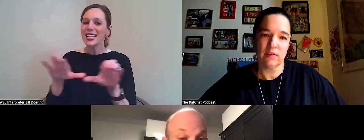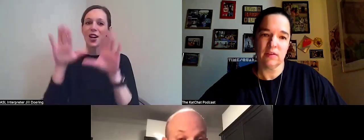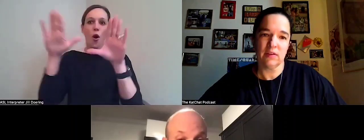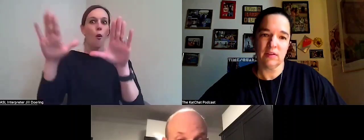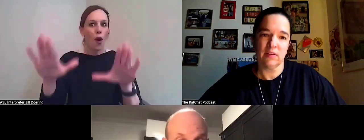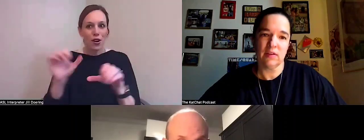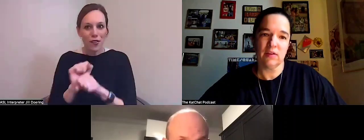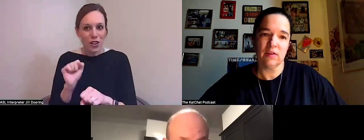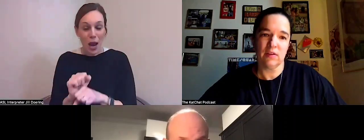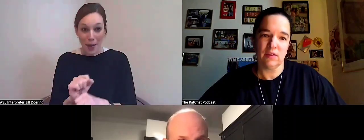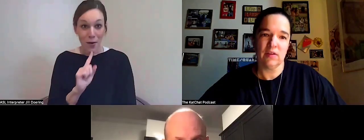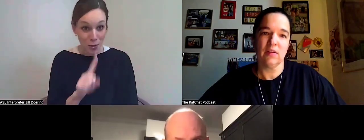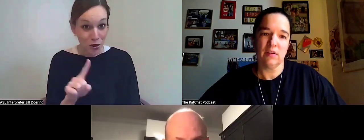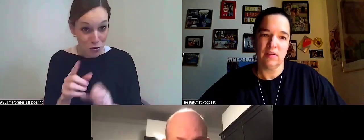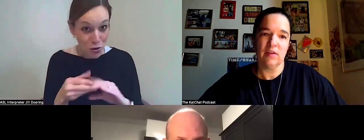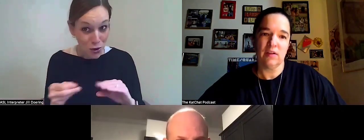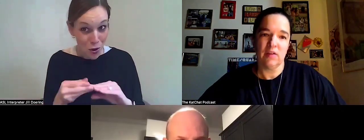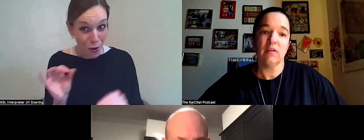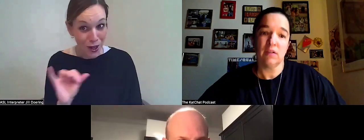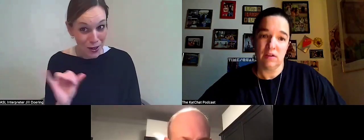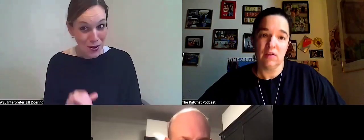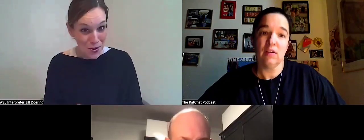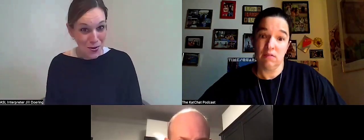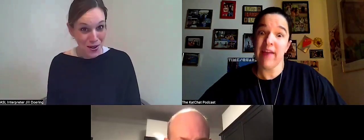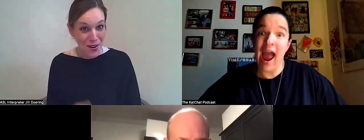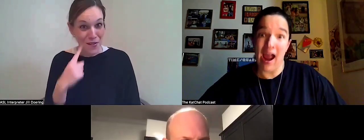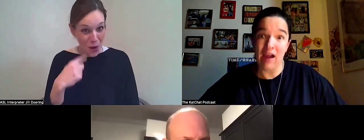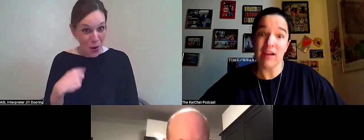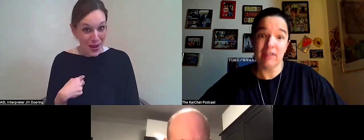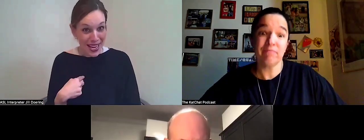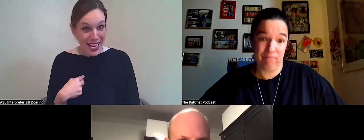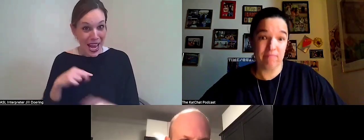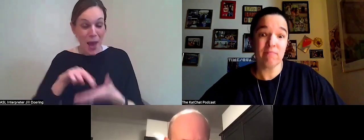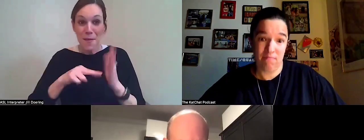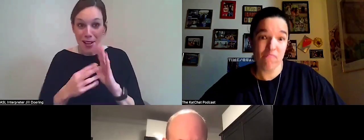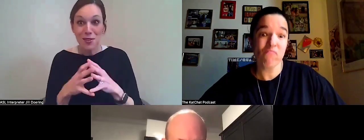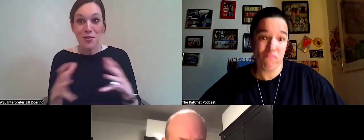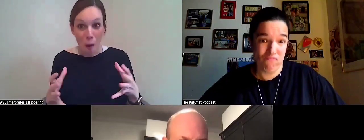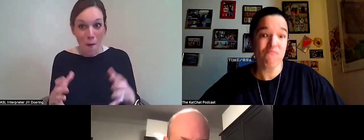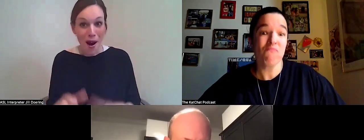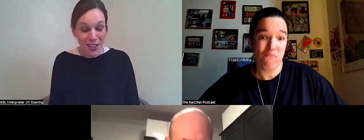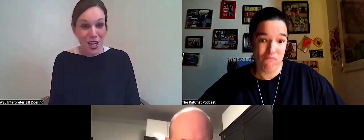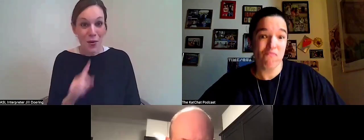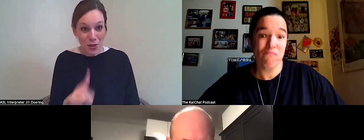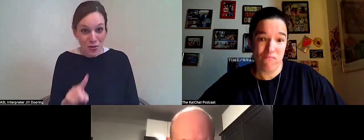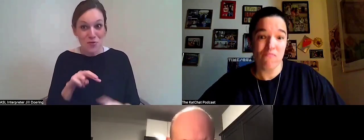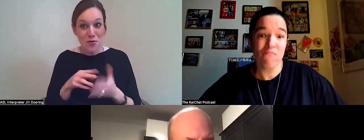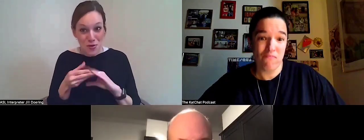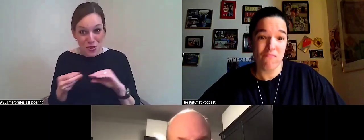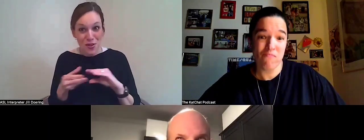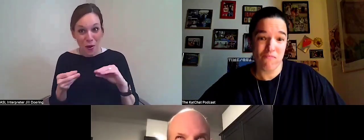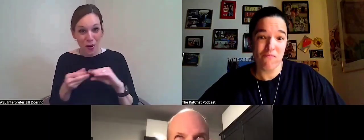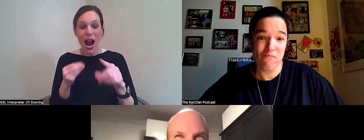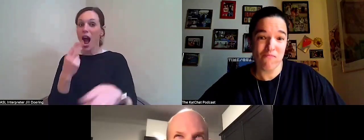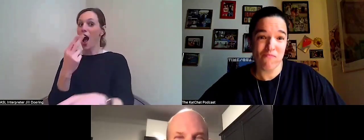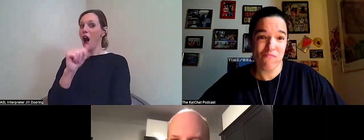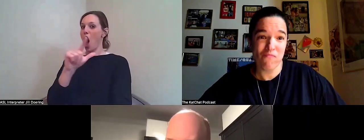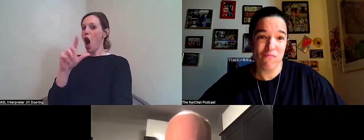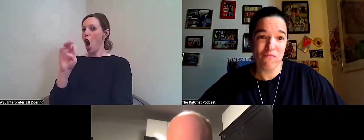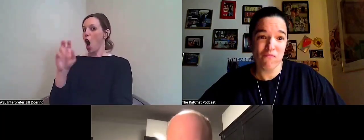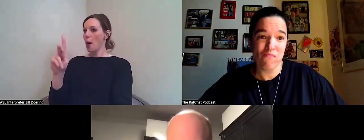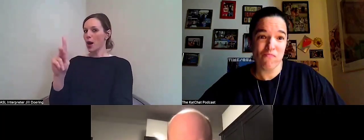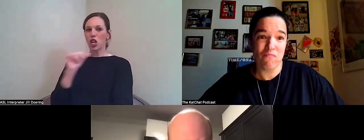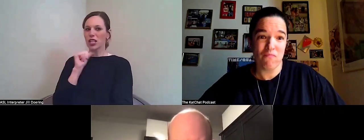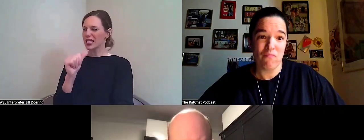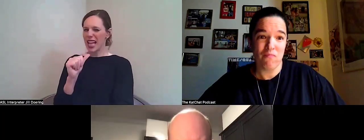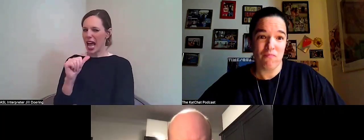And it was a true story, which for me meant so Yeah, much that it was a true story. Hallmark doesn't do